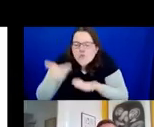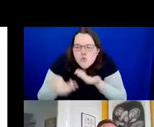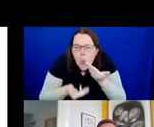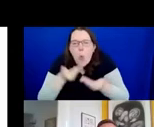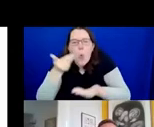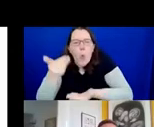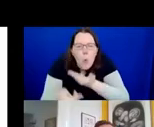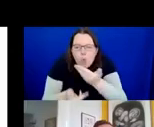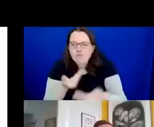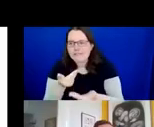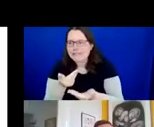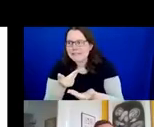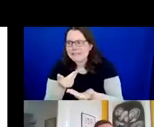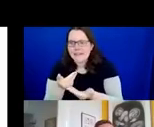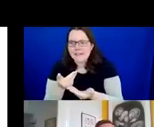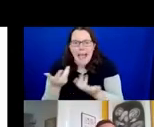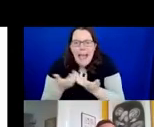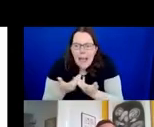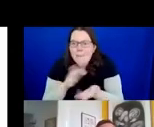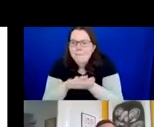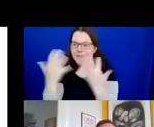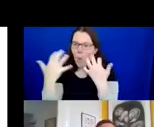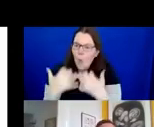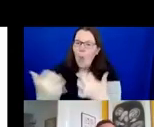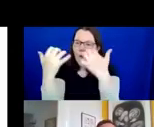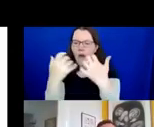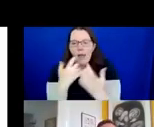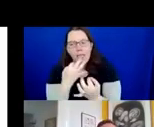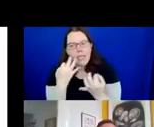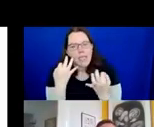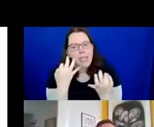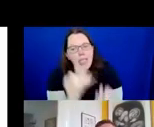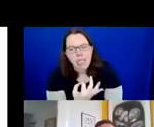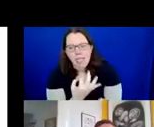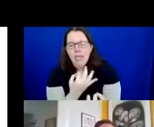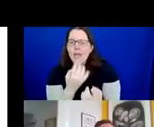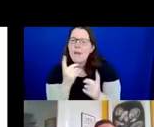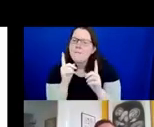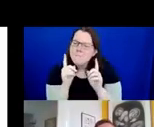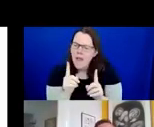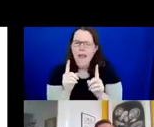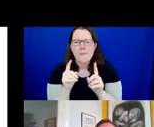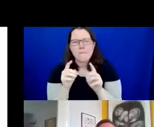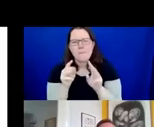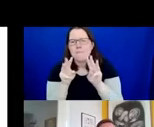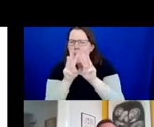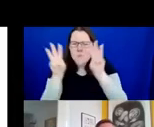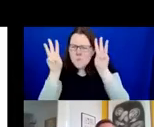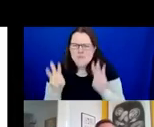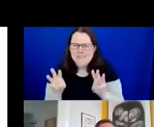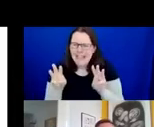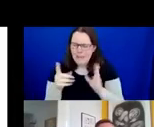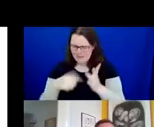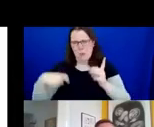engage everyone and which counter prejudices. But despite this, the UK museum landscape is full of museums that